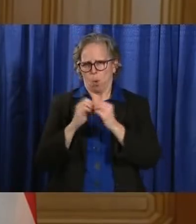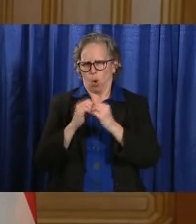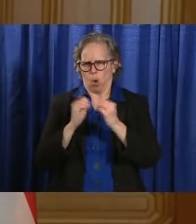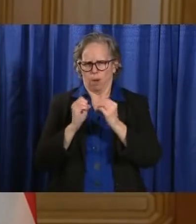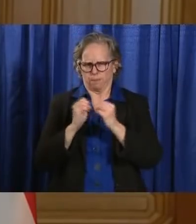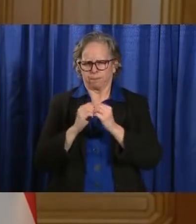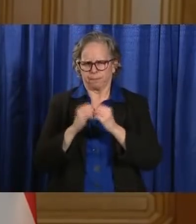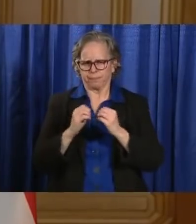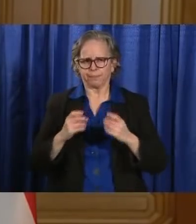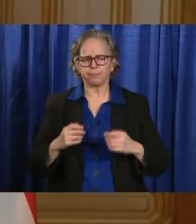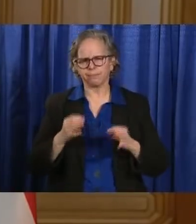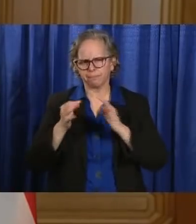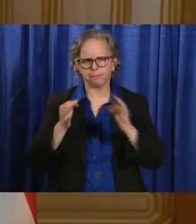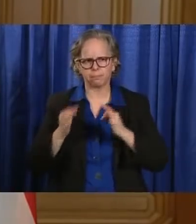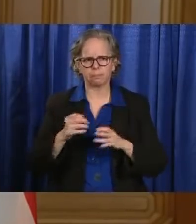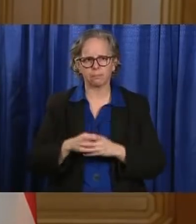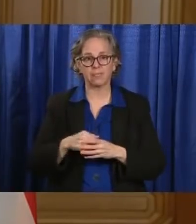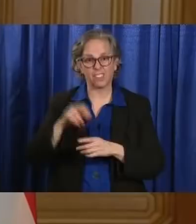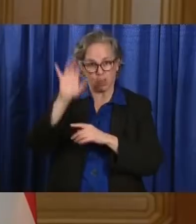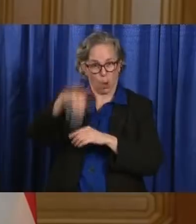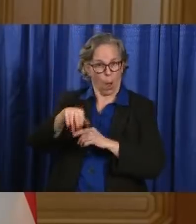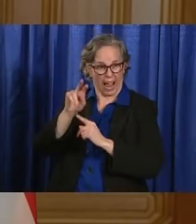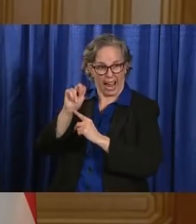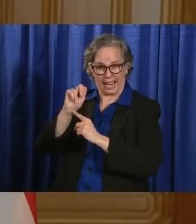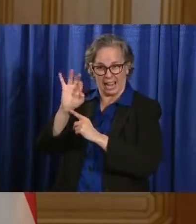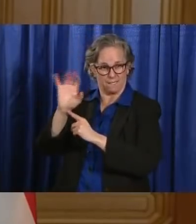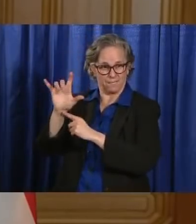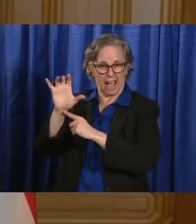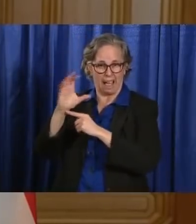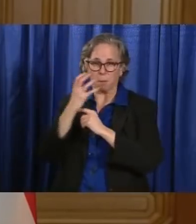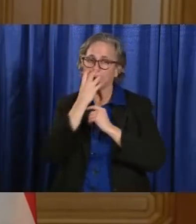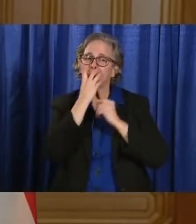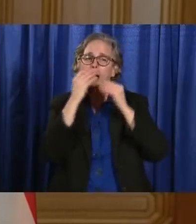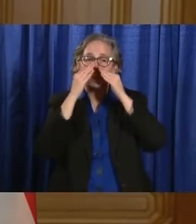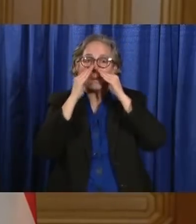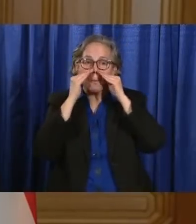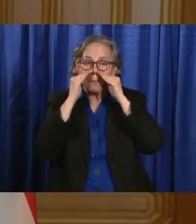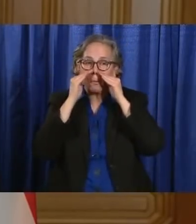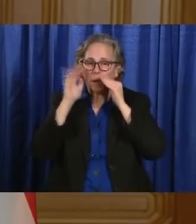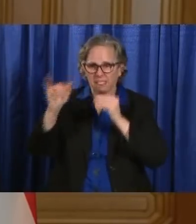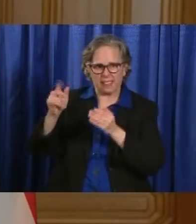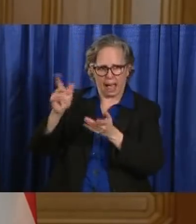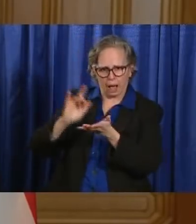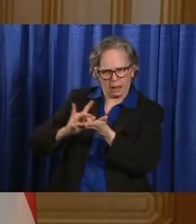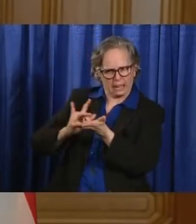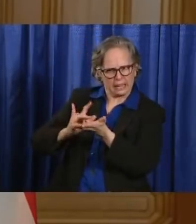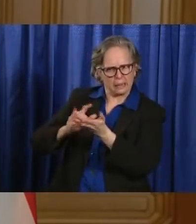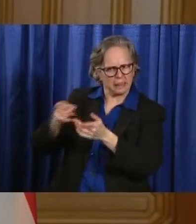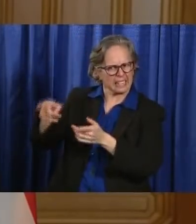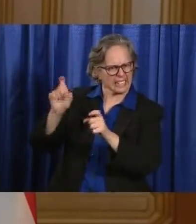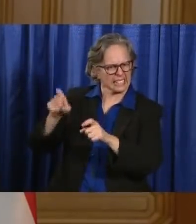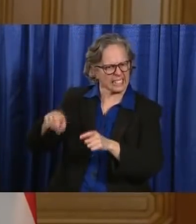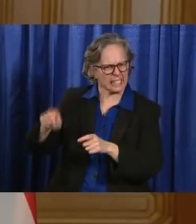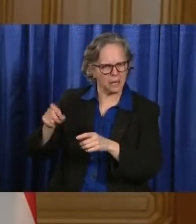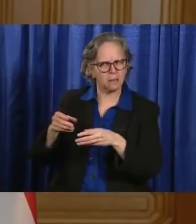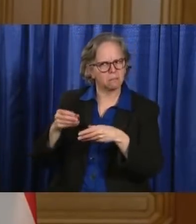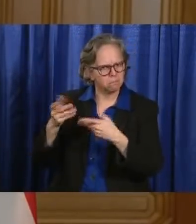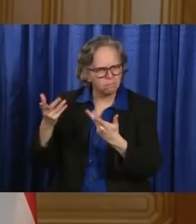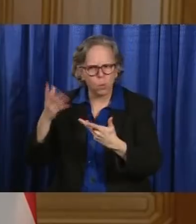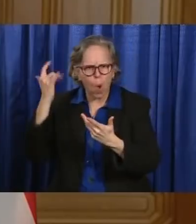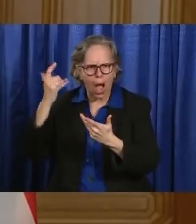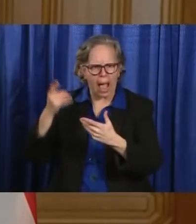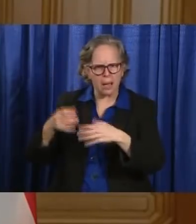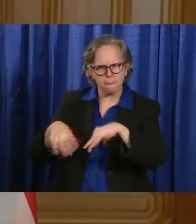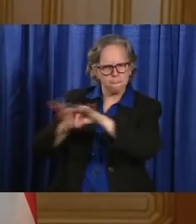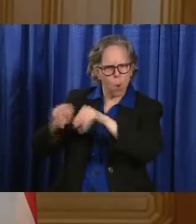the N95 masks, the ones that the medical community wears that provide the very significant